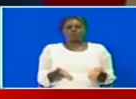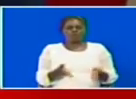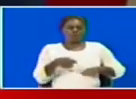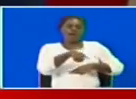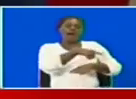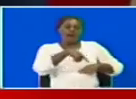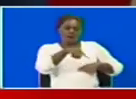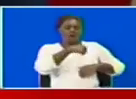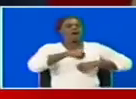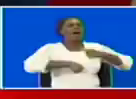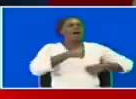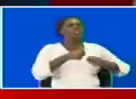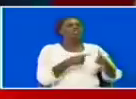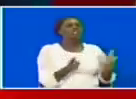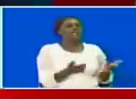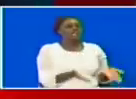hour of